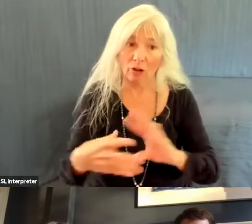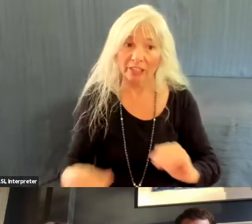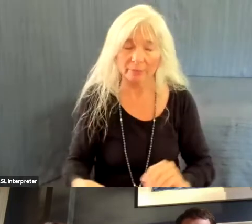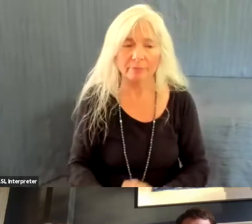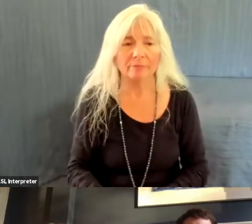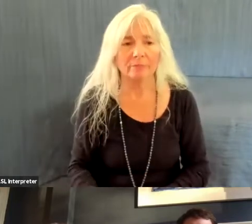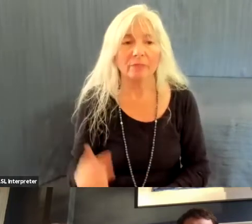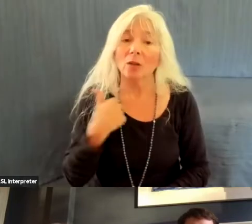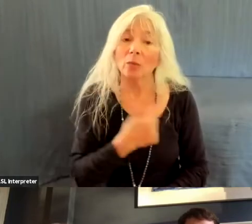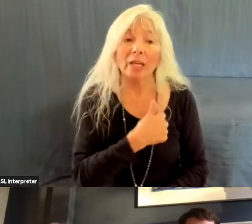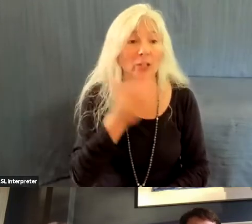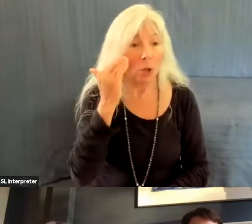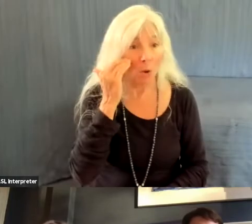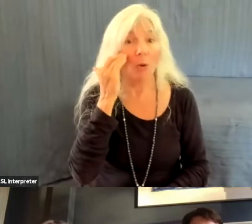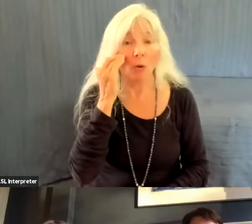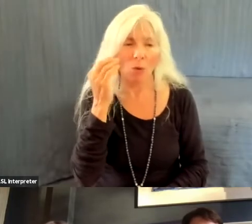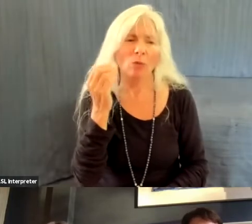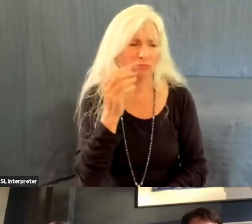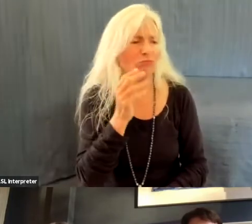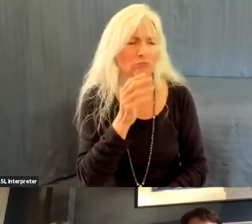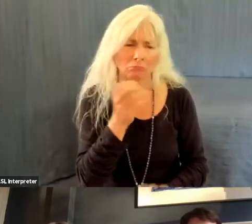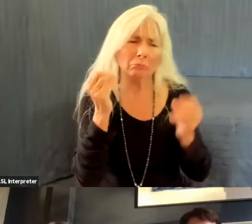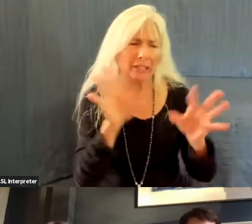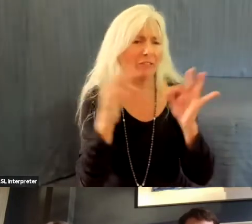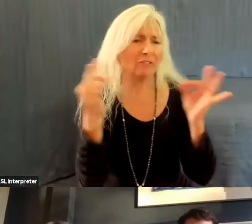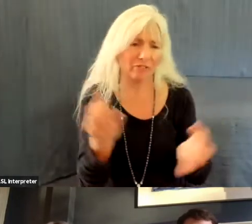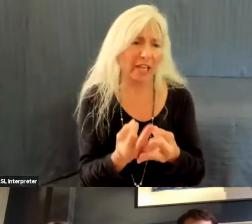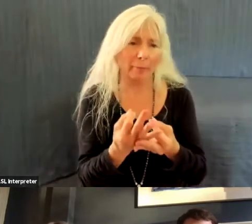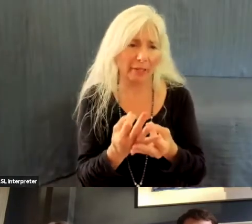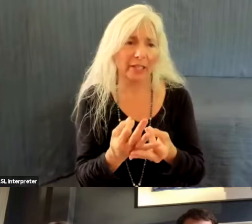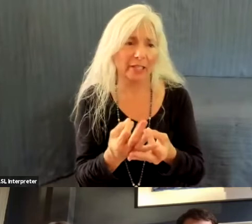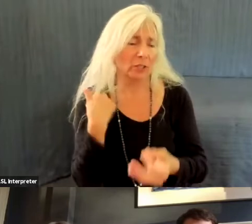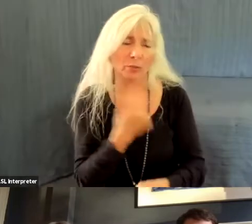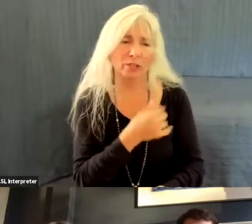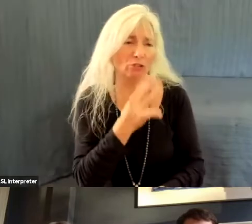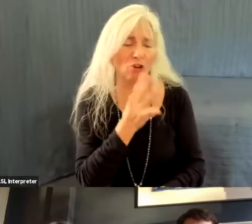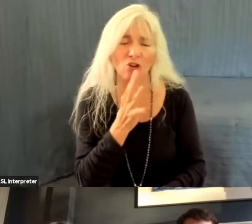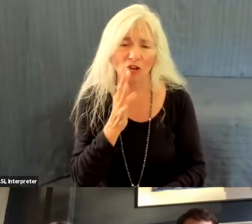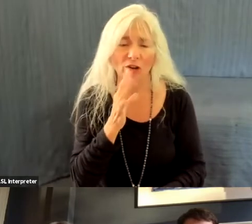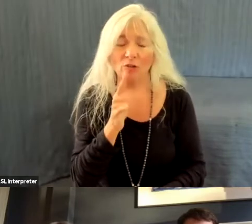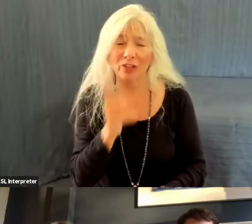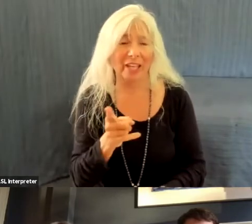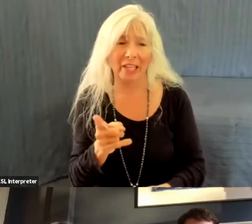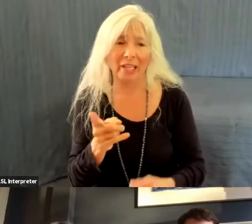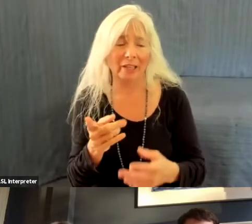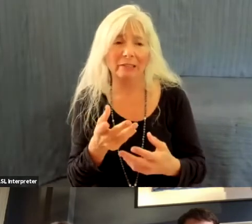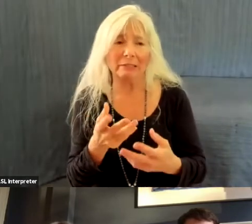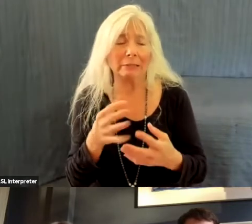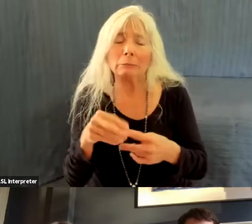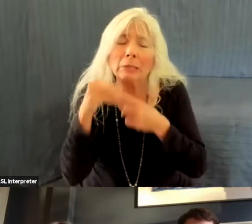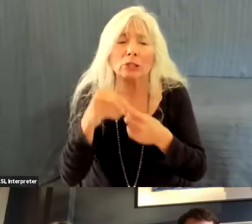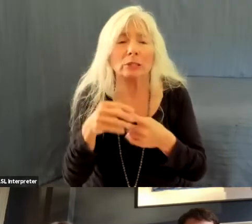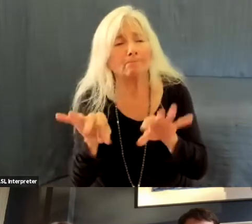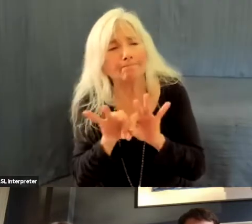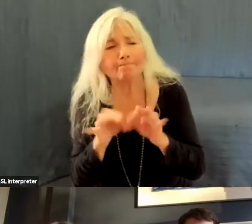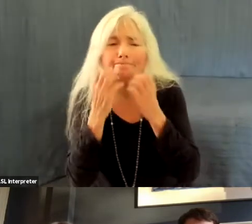from speaking to many families that it means something special to hear from another family what their experiences are.